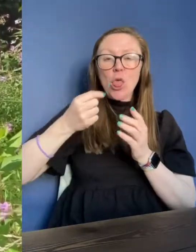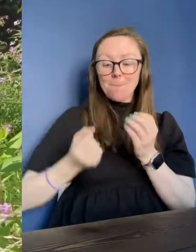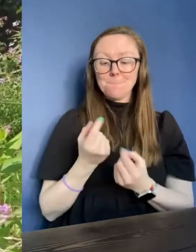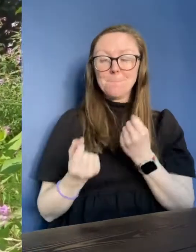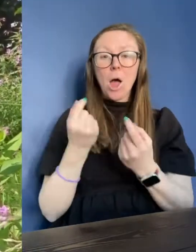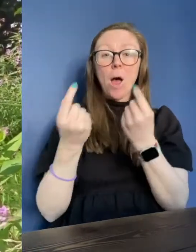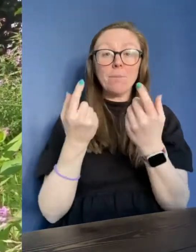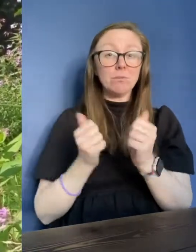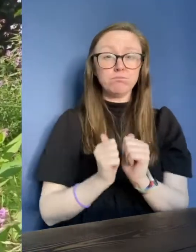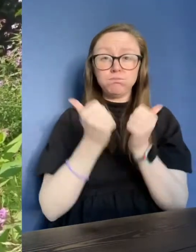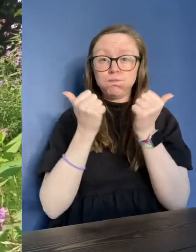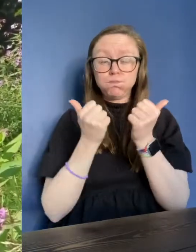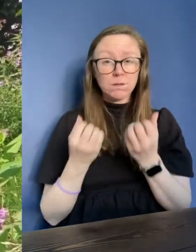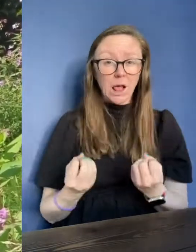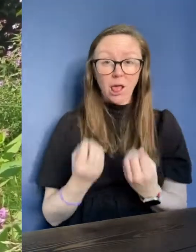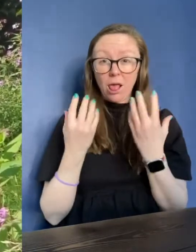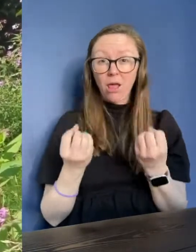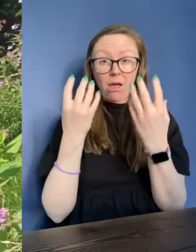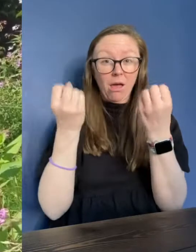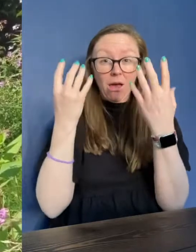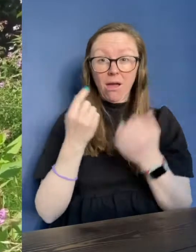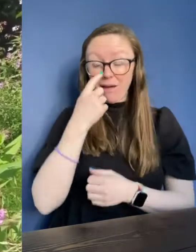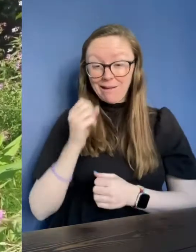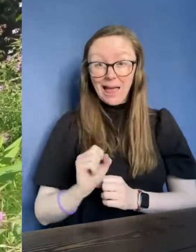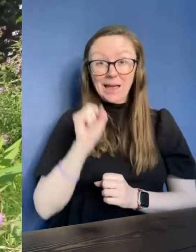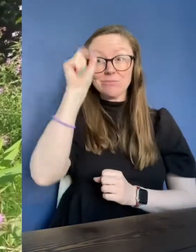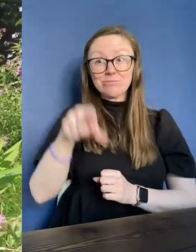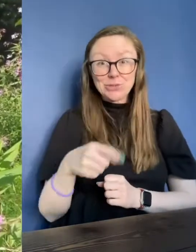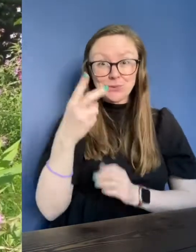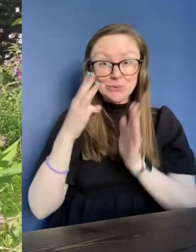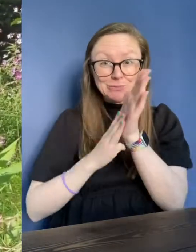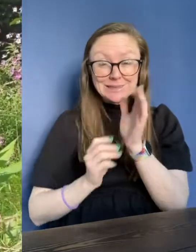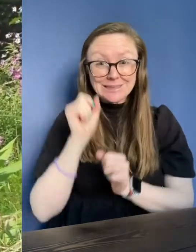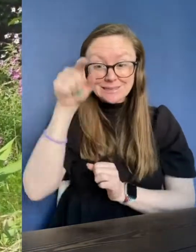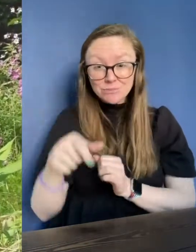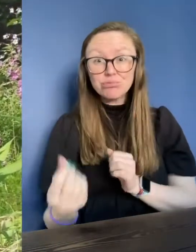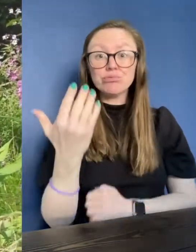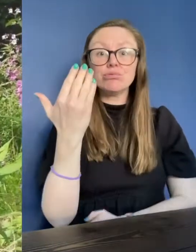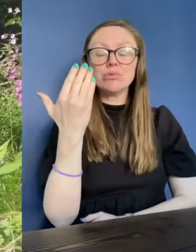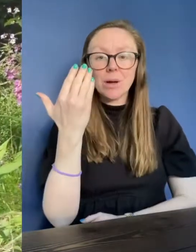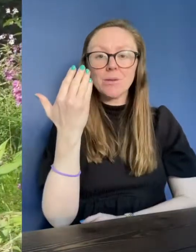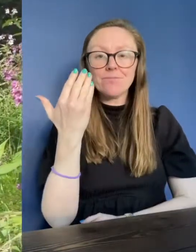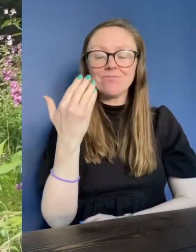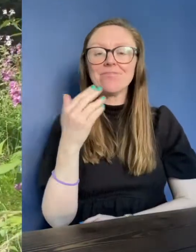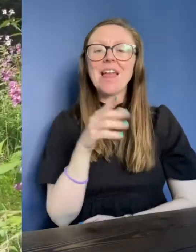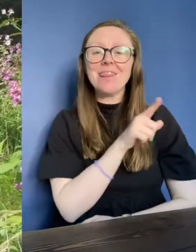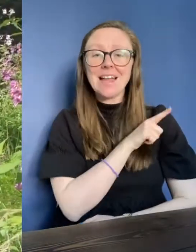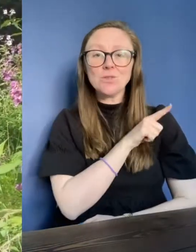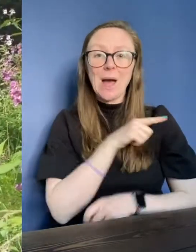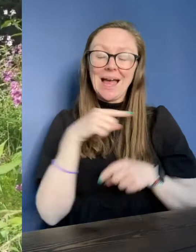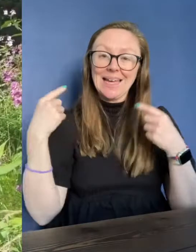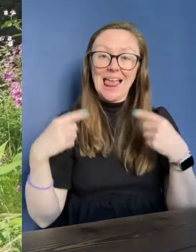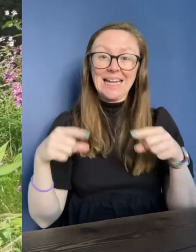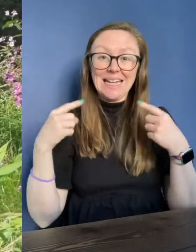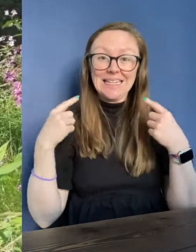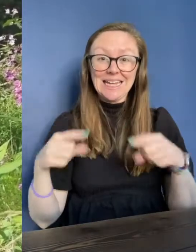so effective at propagating that they can land up to 2 meters away from the plant. And for this reason, it's actually illegal to propagate